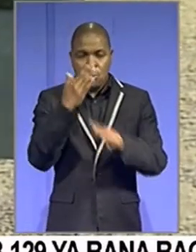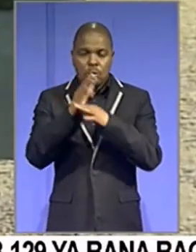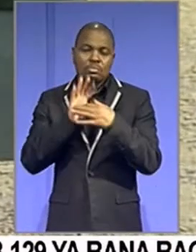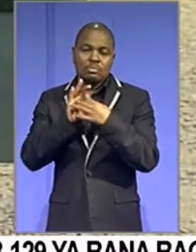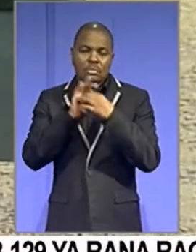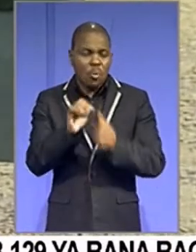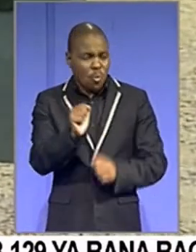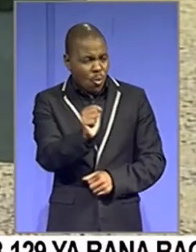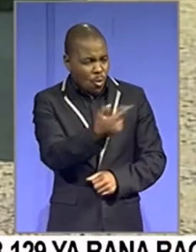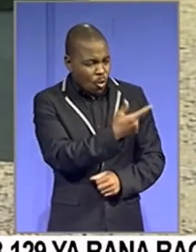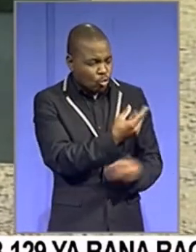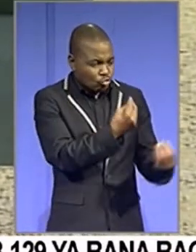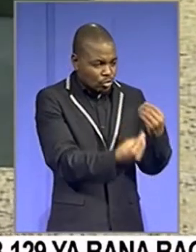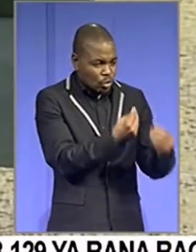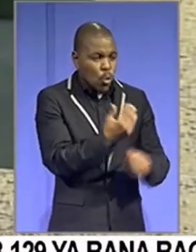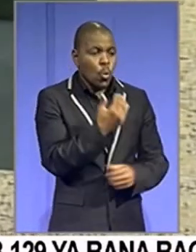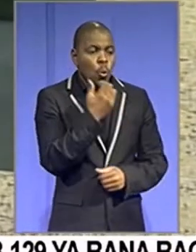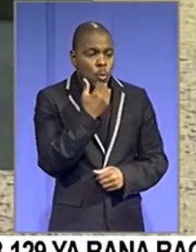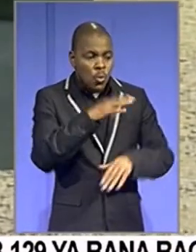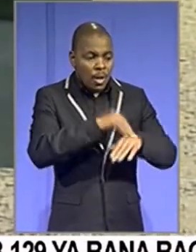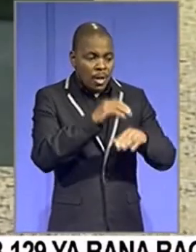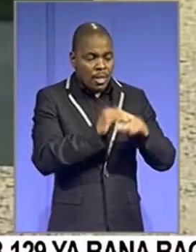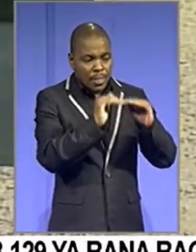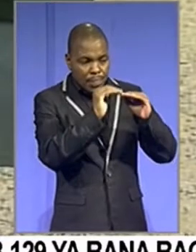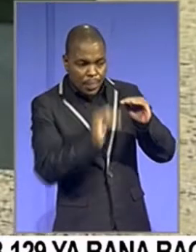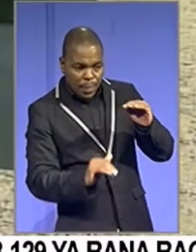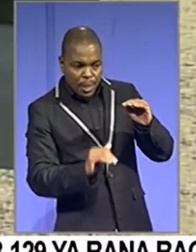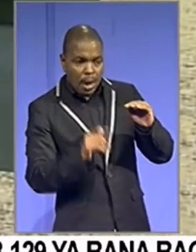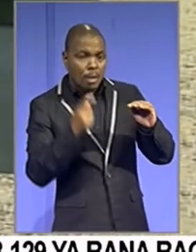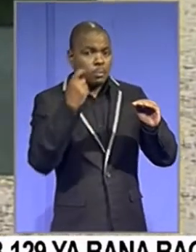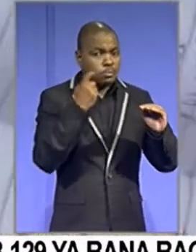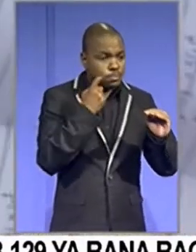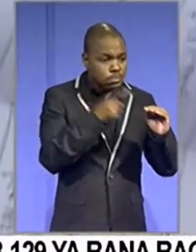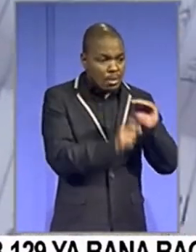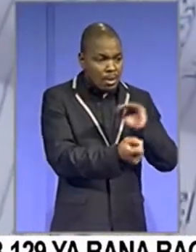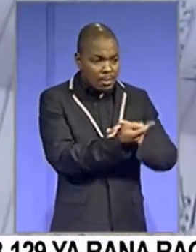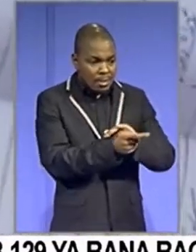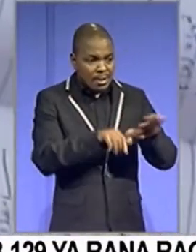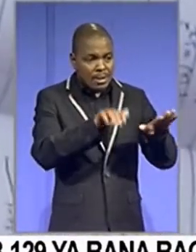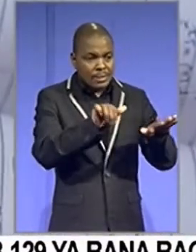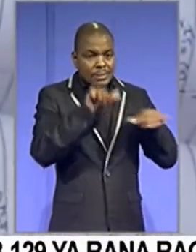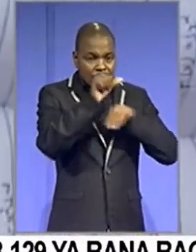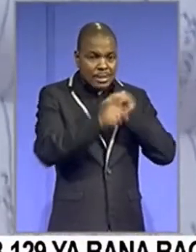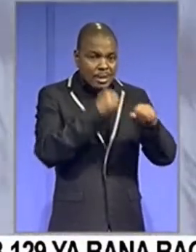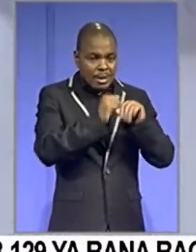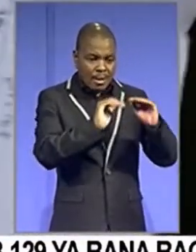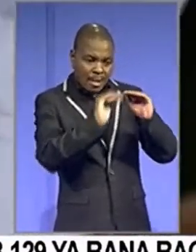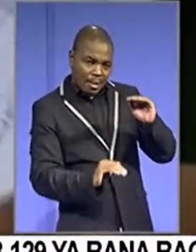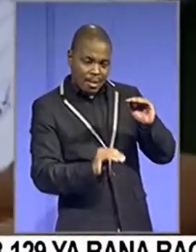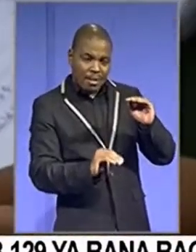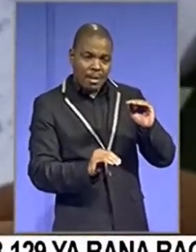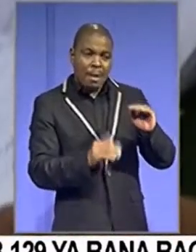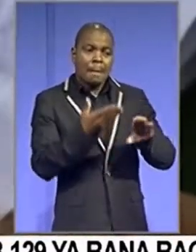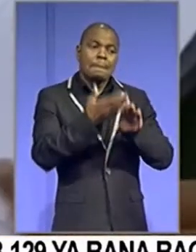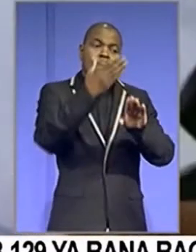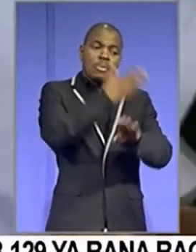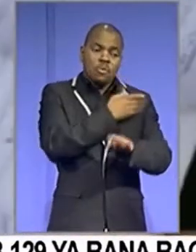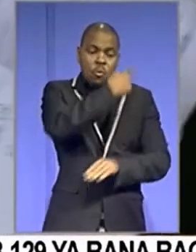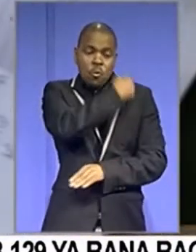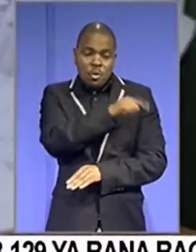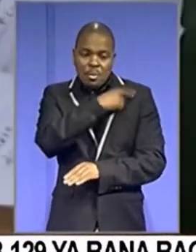mongwe le mongwe wa o ba under age ha ka ima ngwana below 16 ha before a discharge wa mo